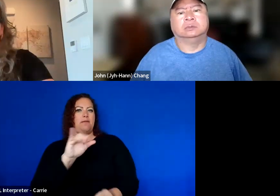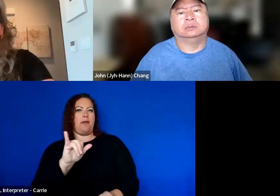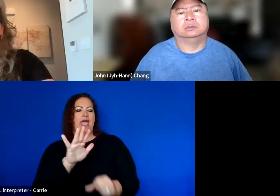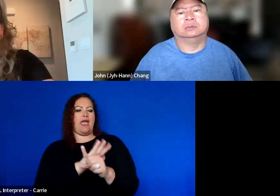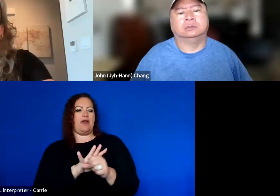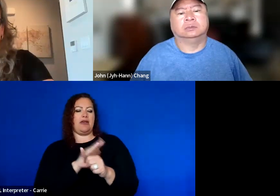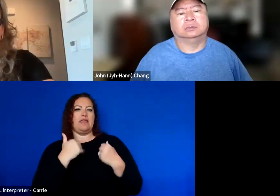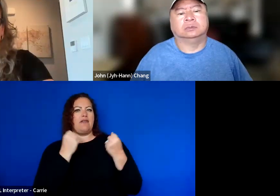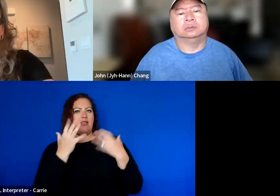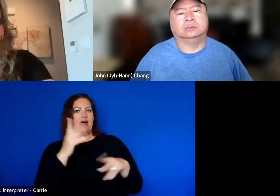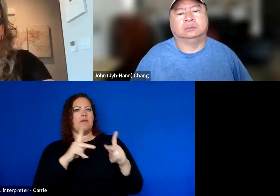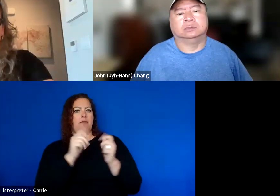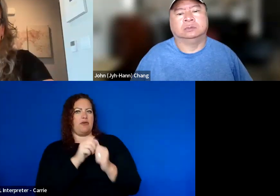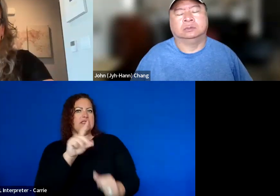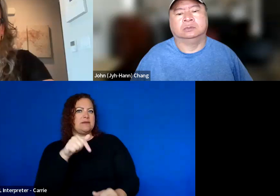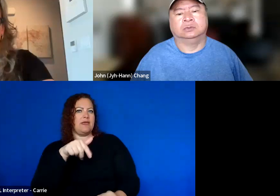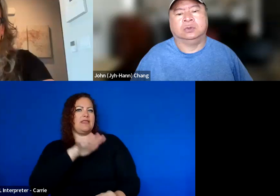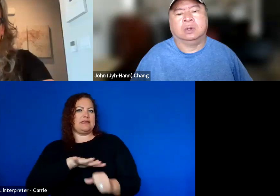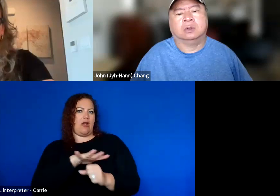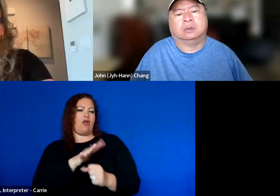folks with disabilities in this area.